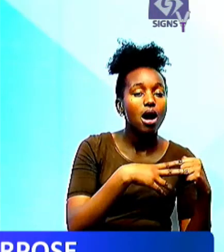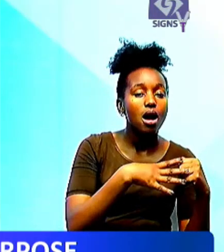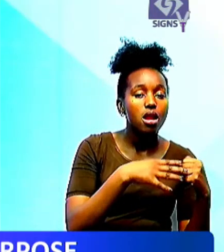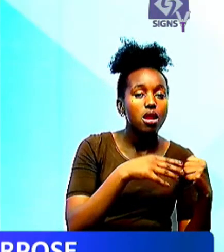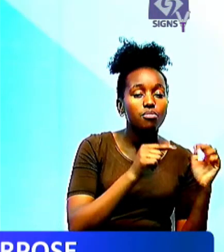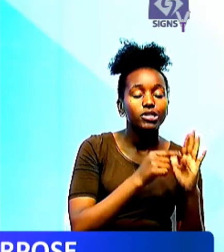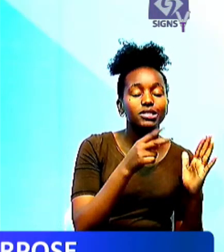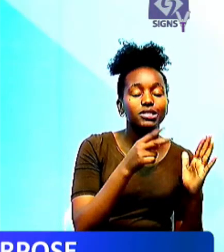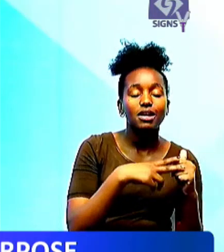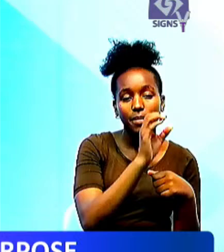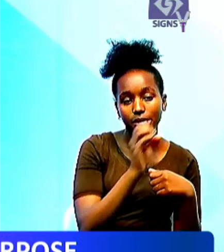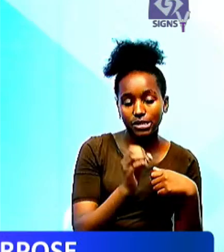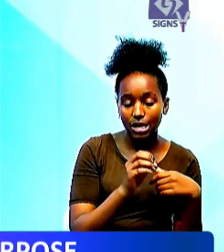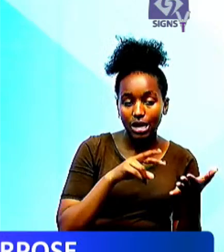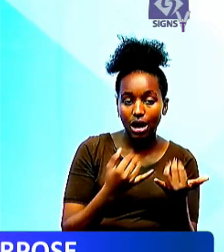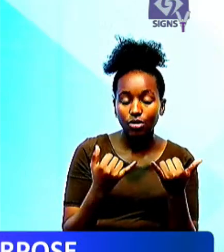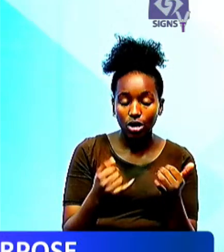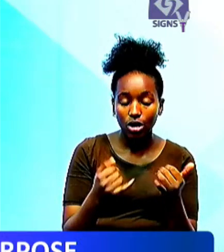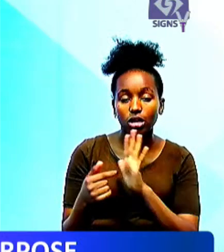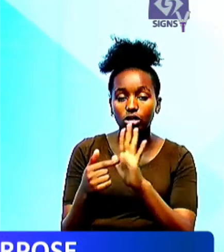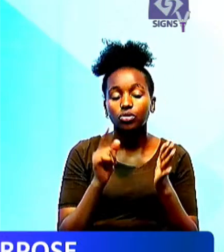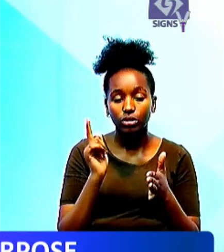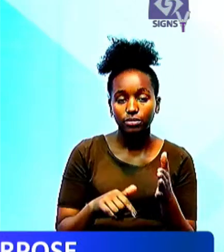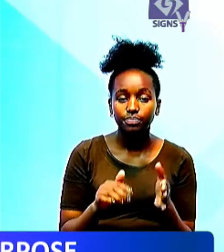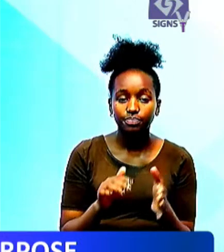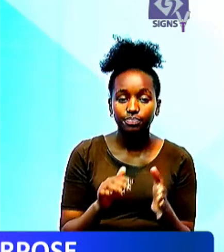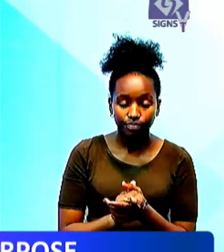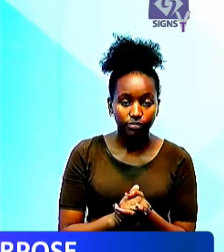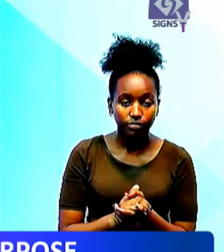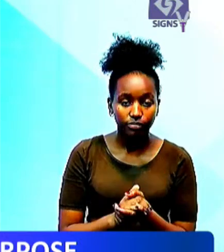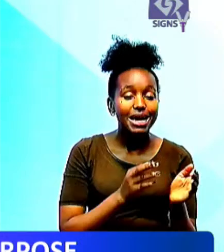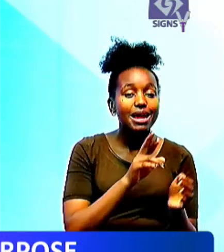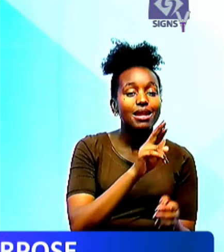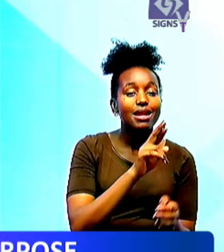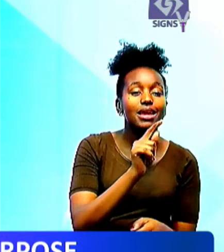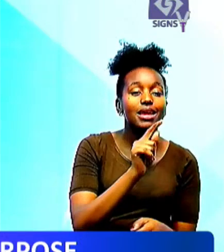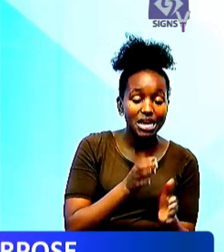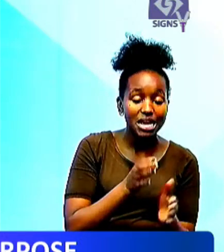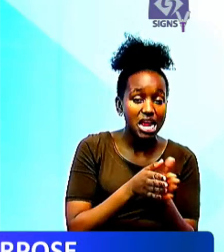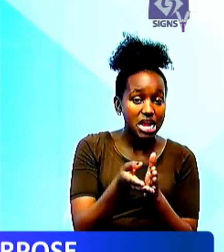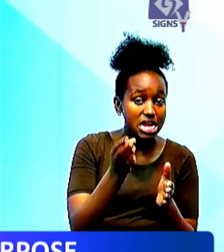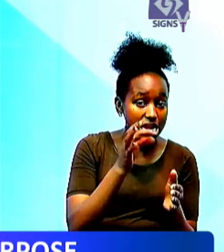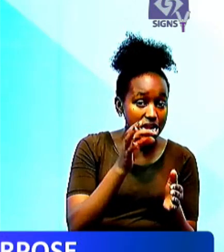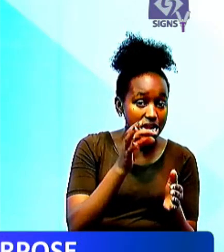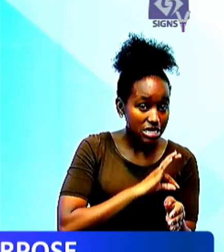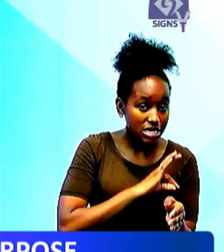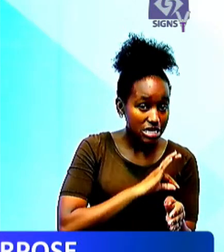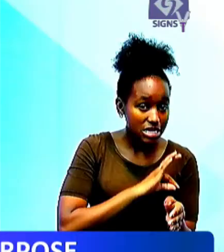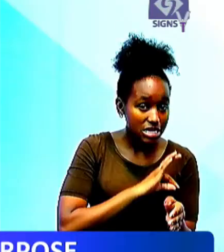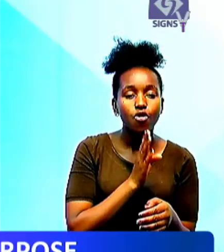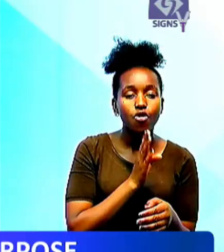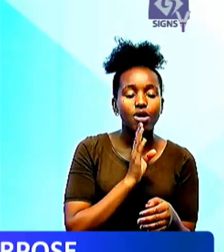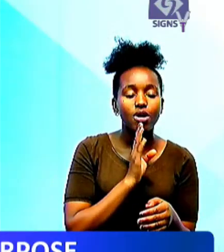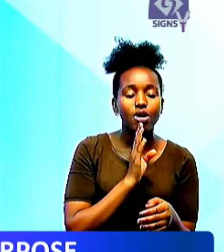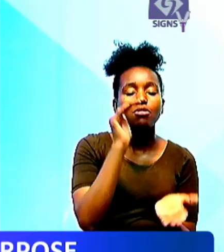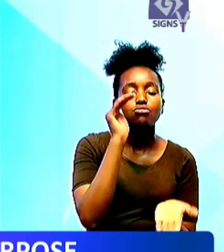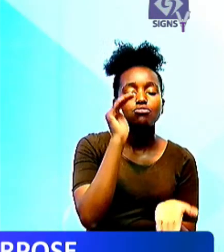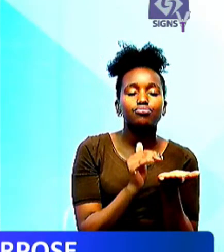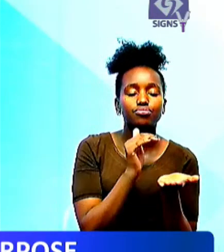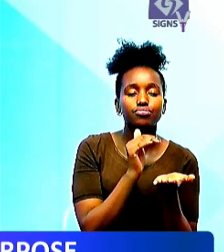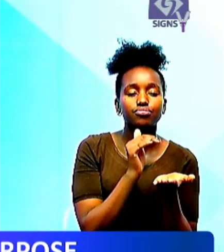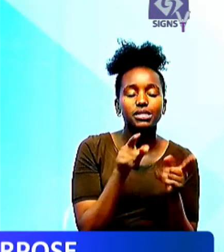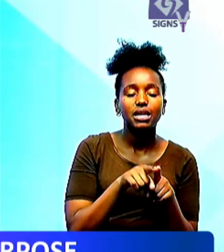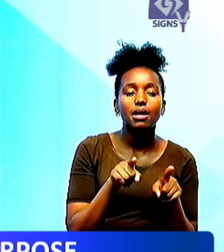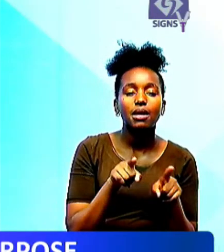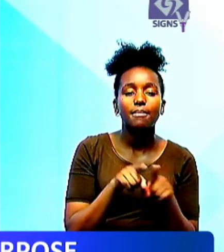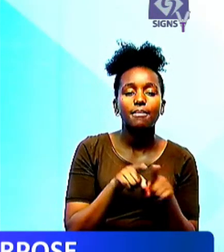interest environment. So the interest borrowing, or the cost of borrowing, has also come down. This has also reduced the interest rate on the bank loans. So